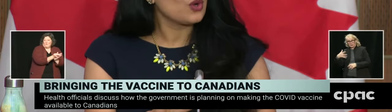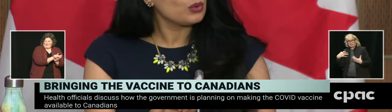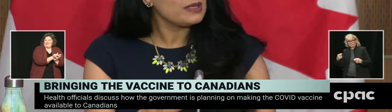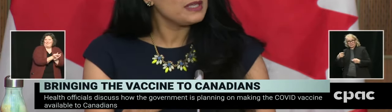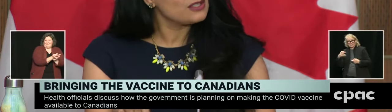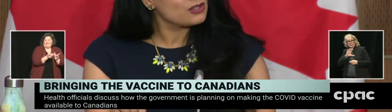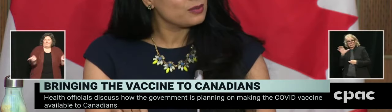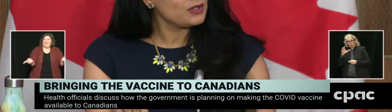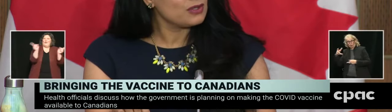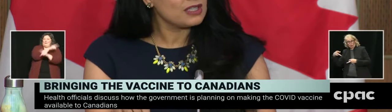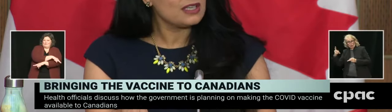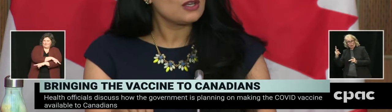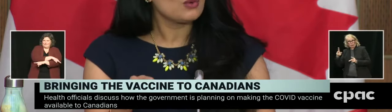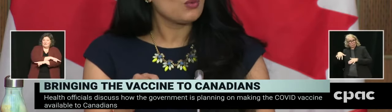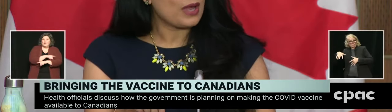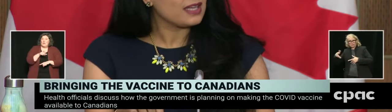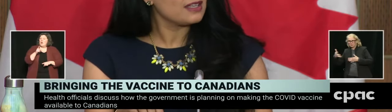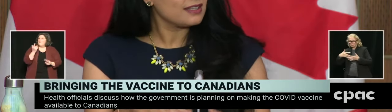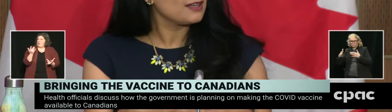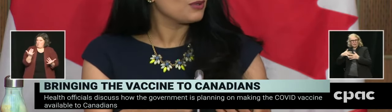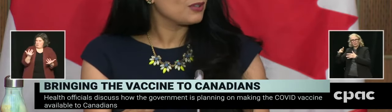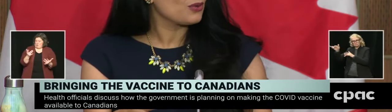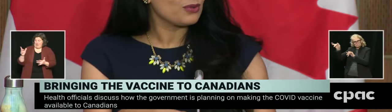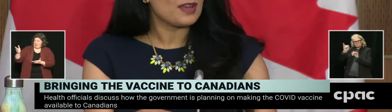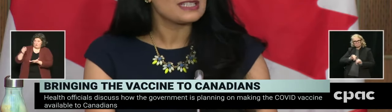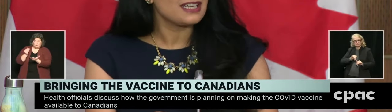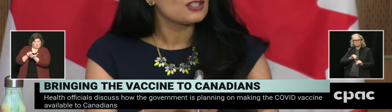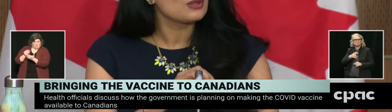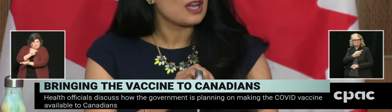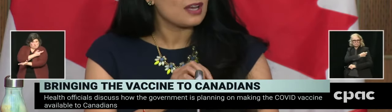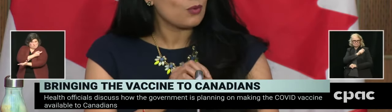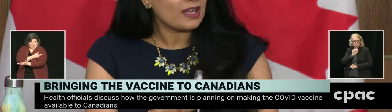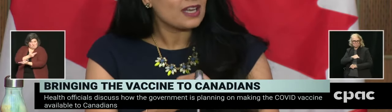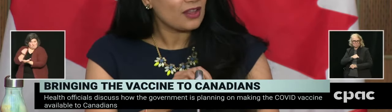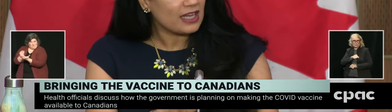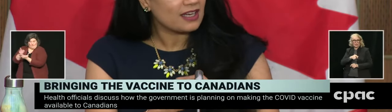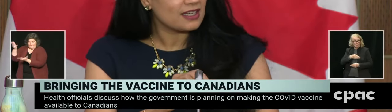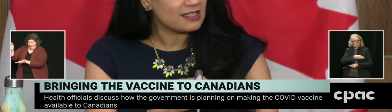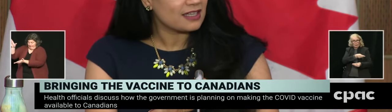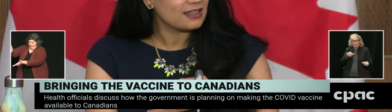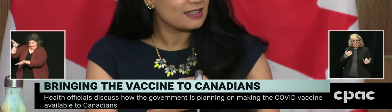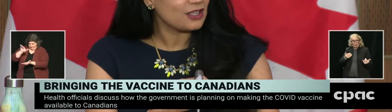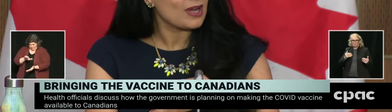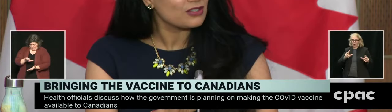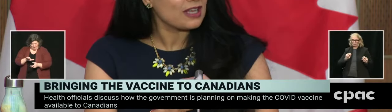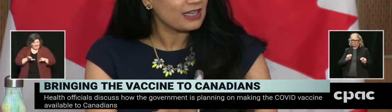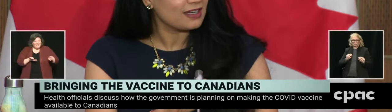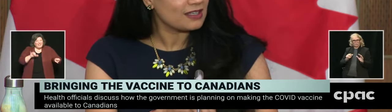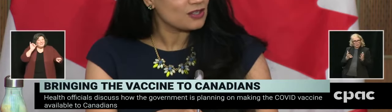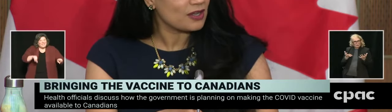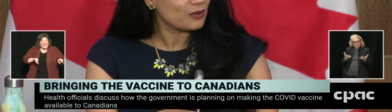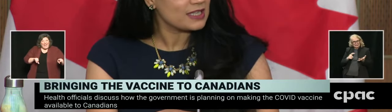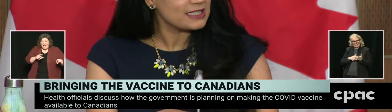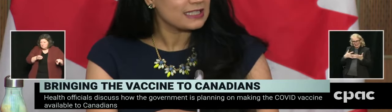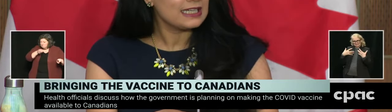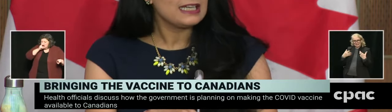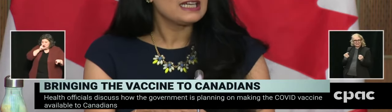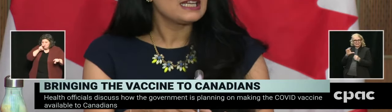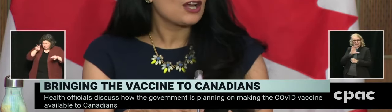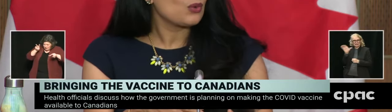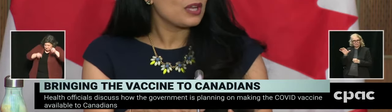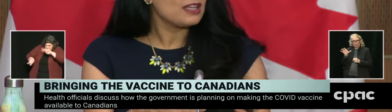vaccines would only be distributed and they would go through vaccination when Health Canada has done, after Health Canada has authorized